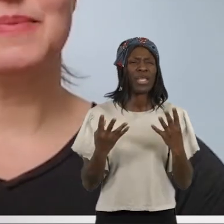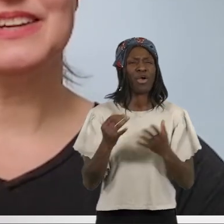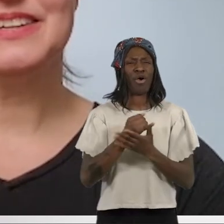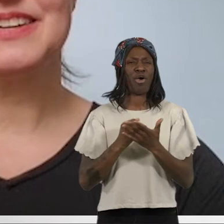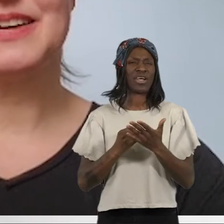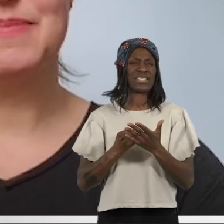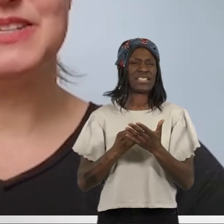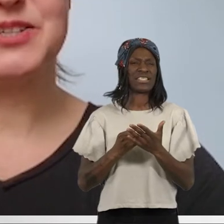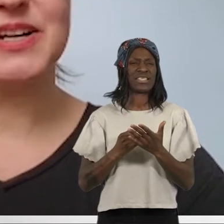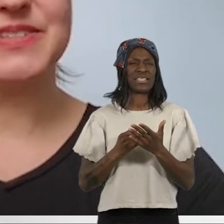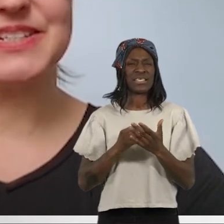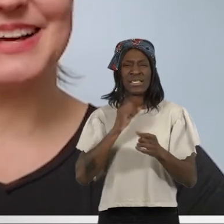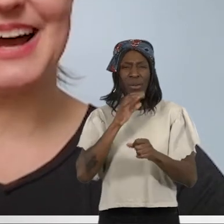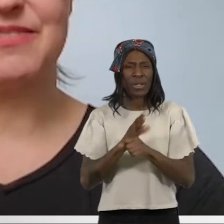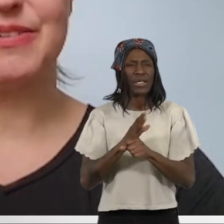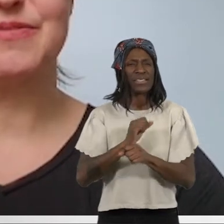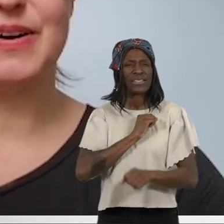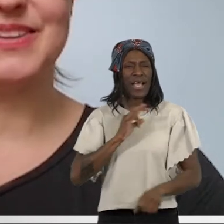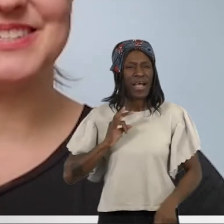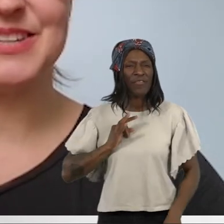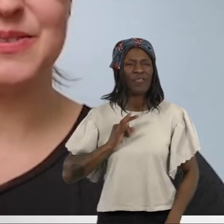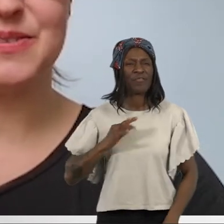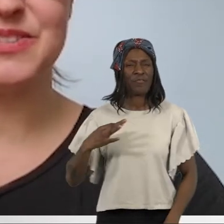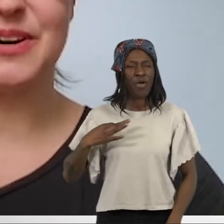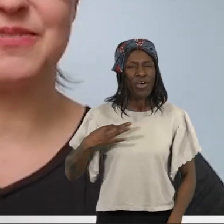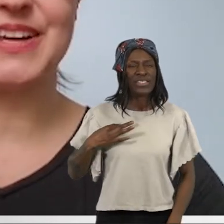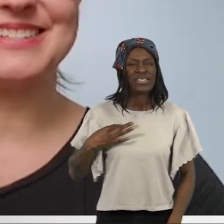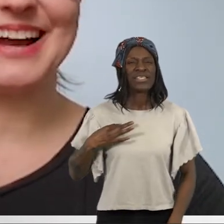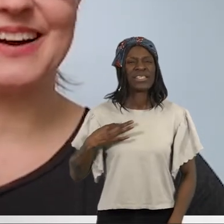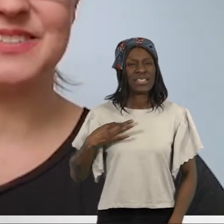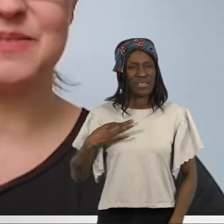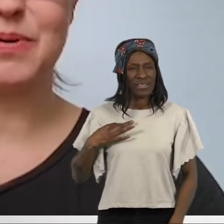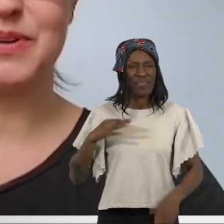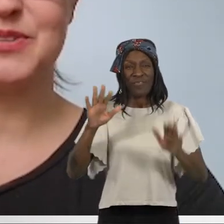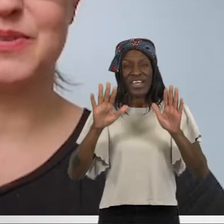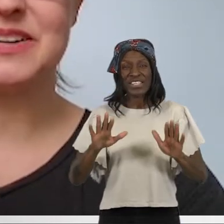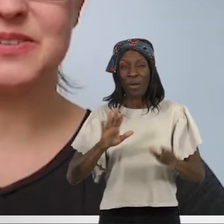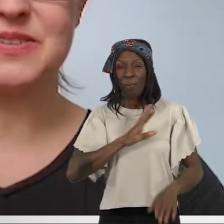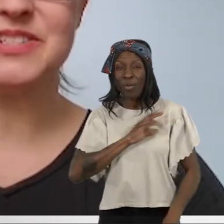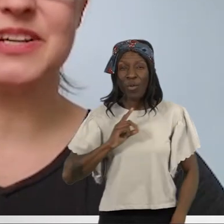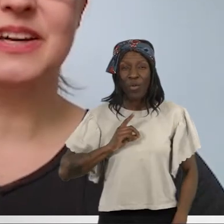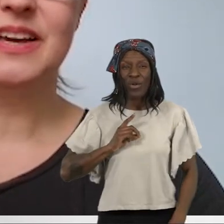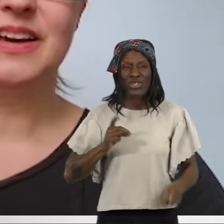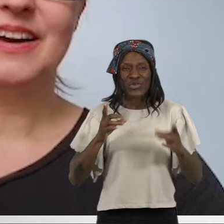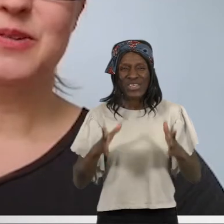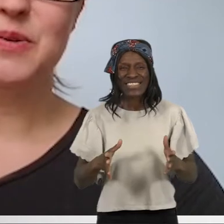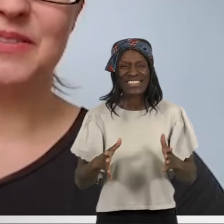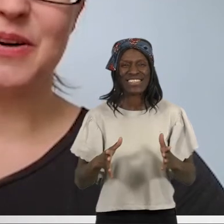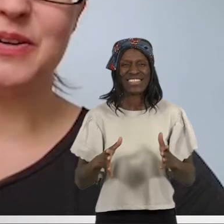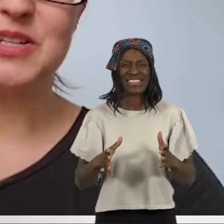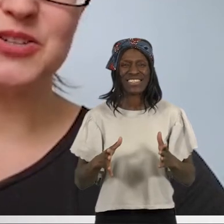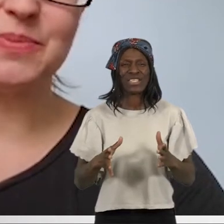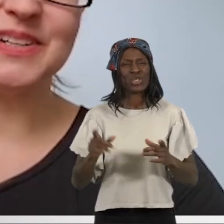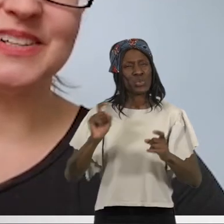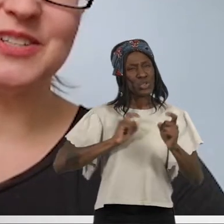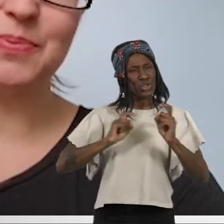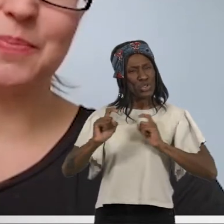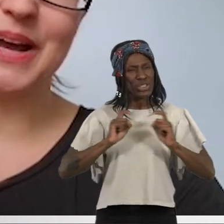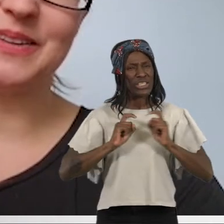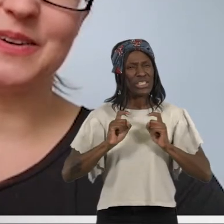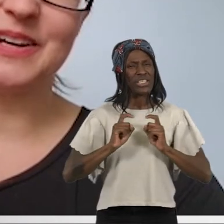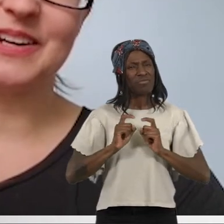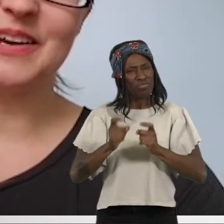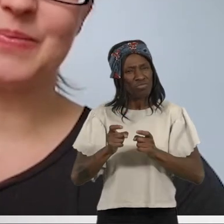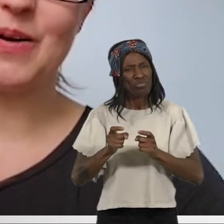and committed administrative staff, volunteers, our fantastic board of directors, who have all contributed